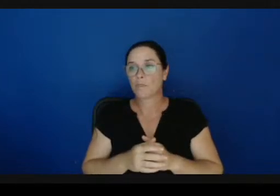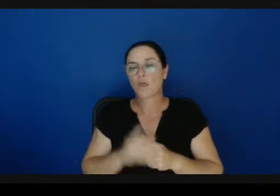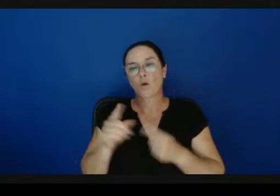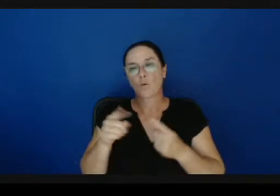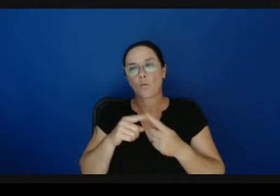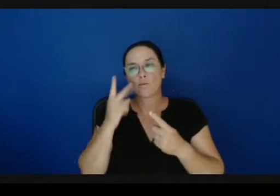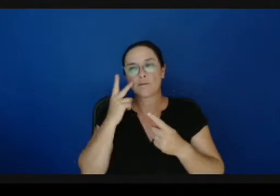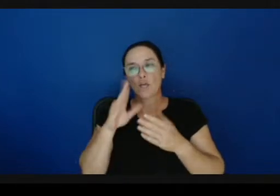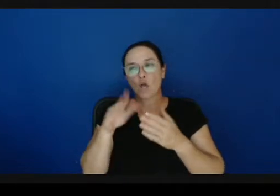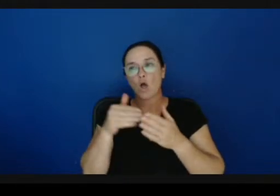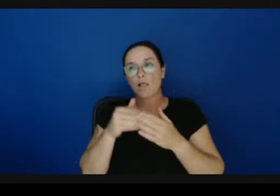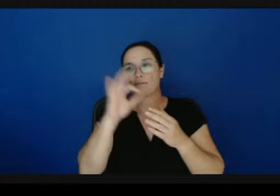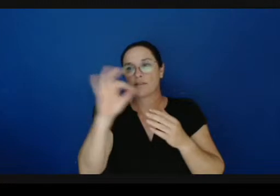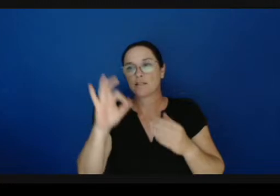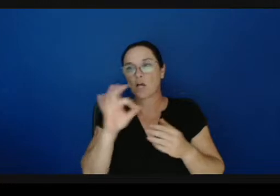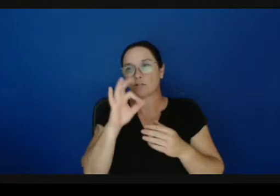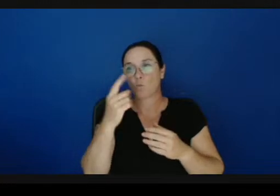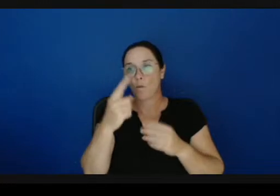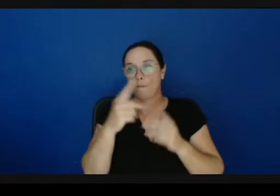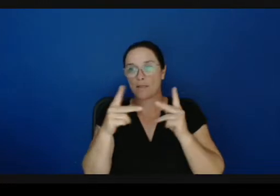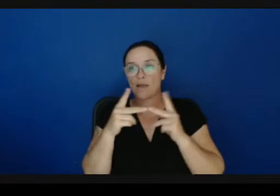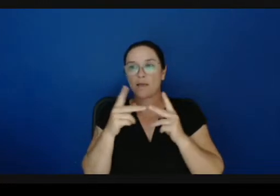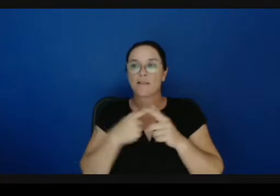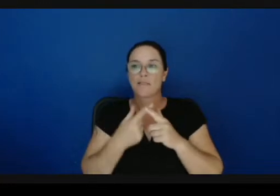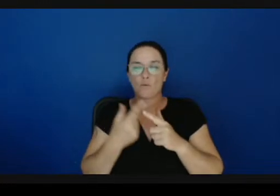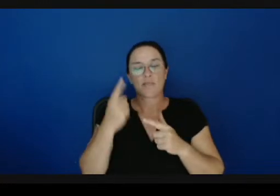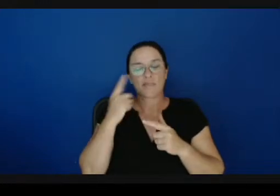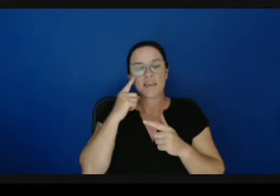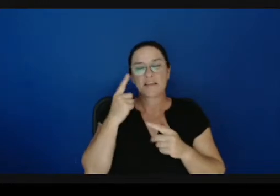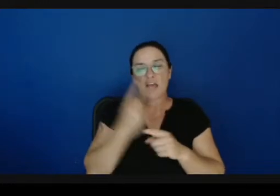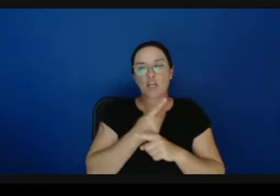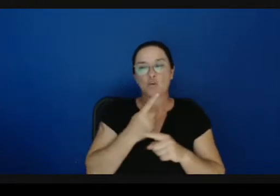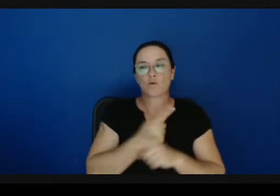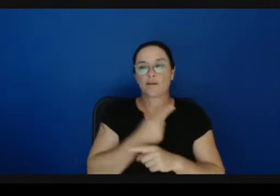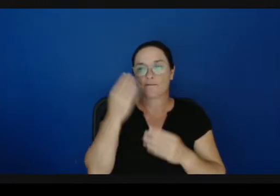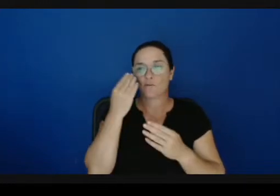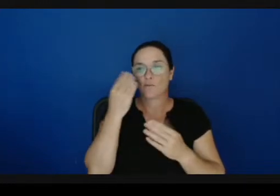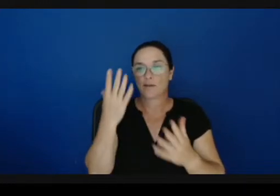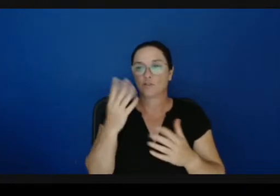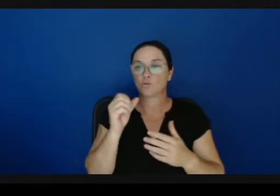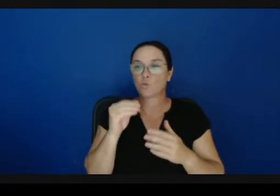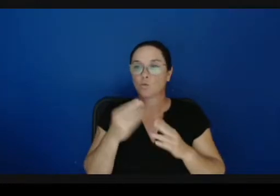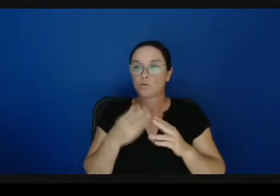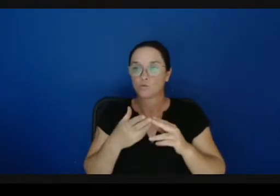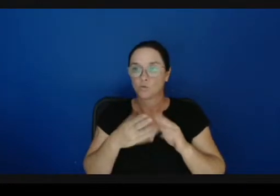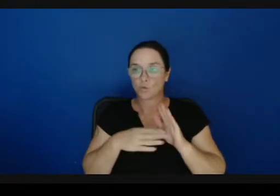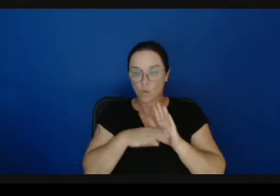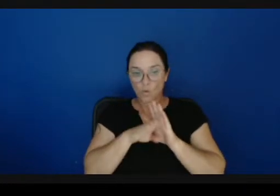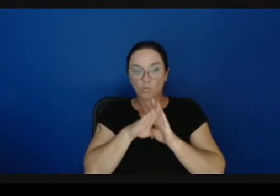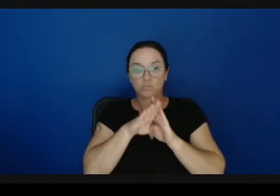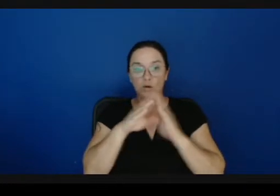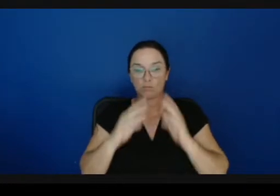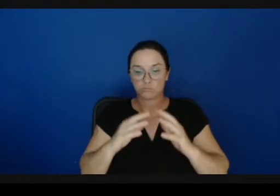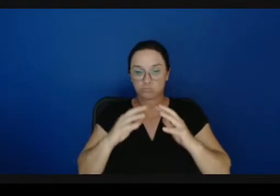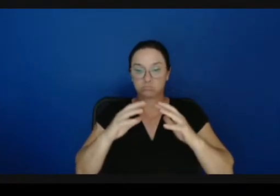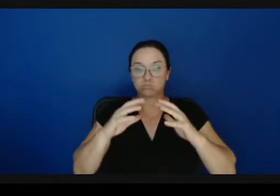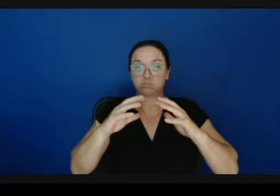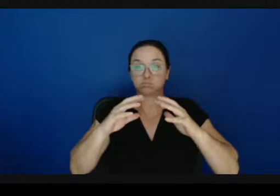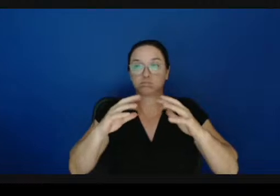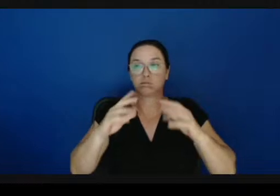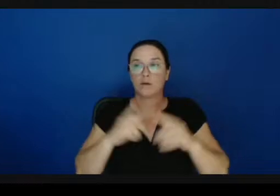good indication that it's likely going to be good data. So it does look like it was rising faster and has slowed down a little bit near the eruption